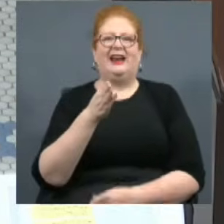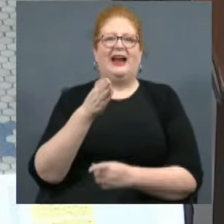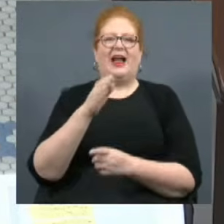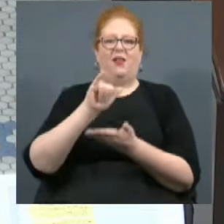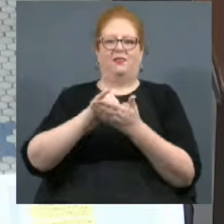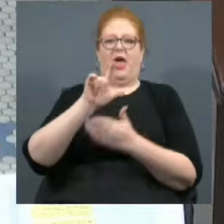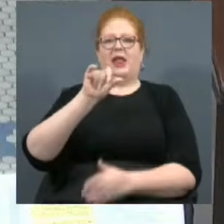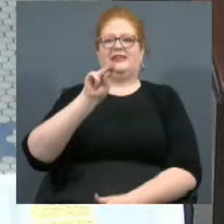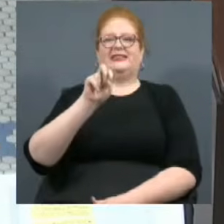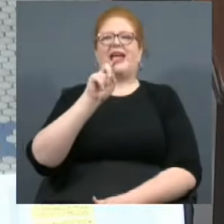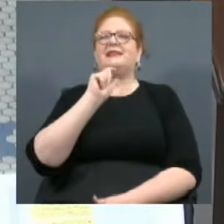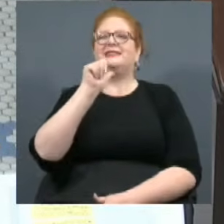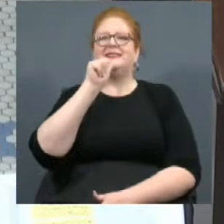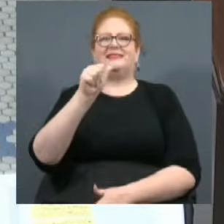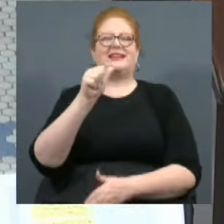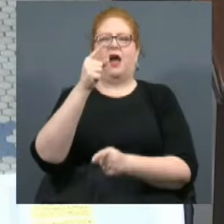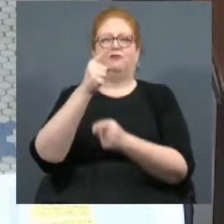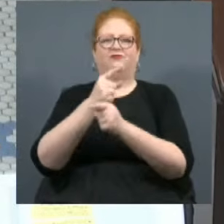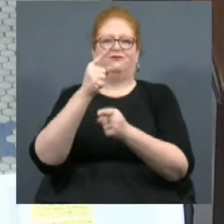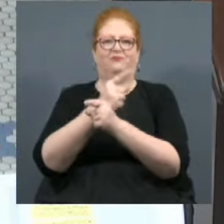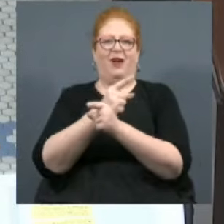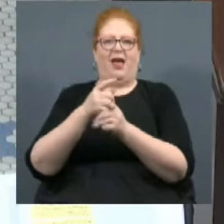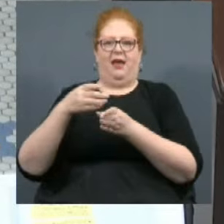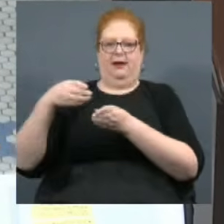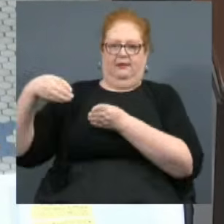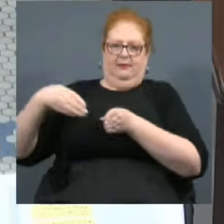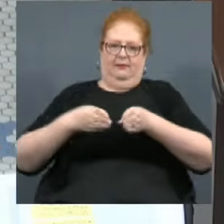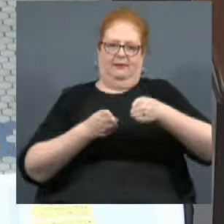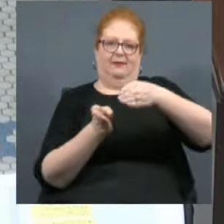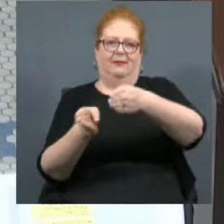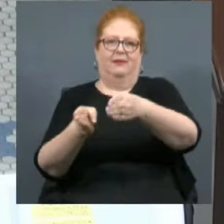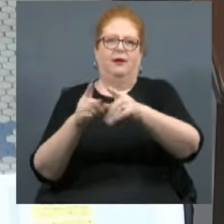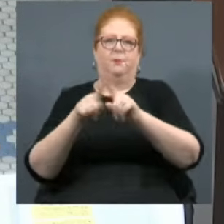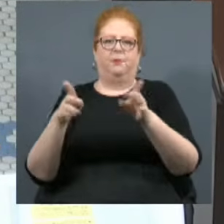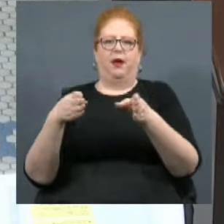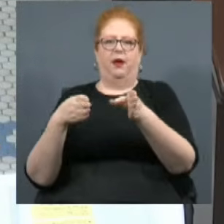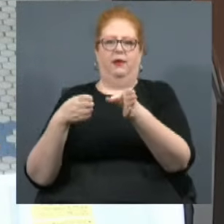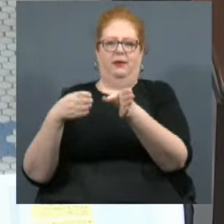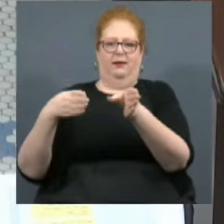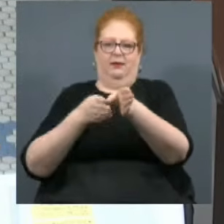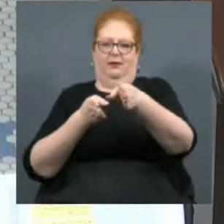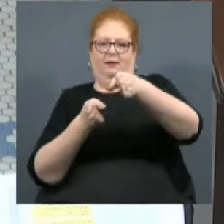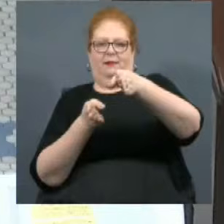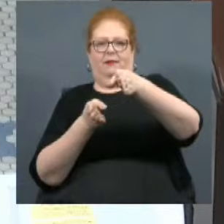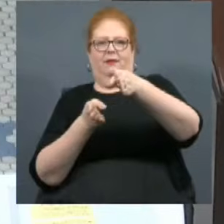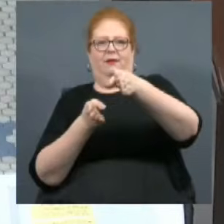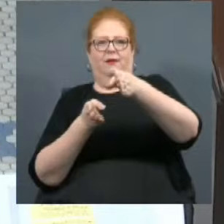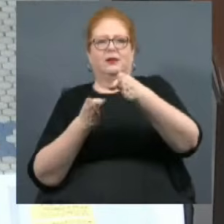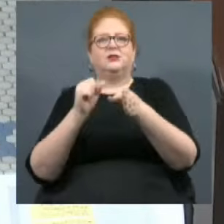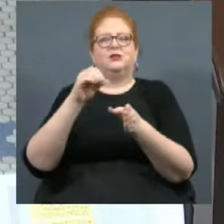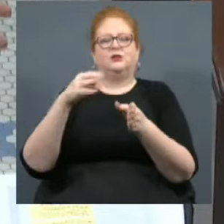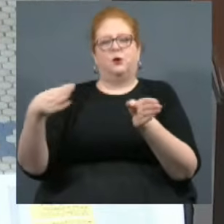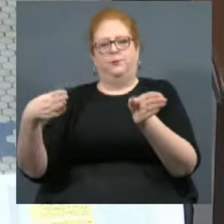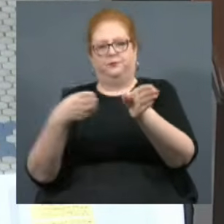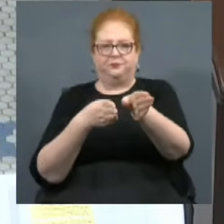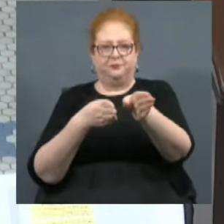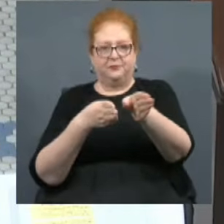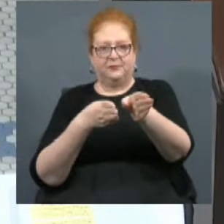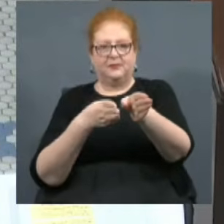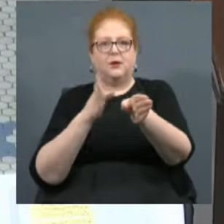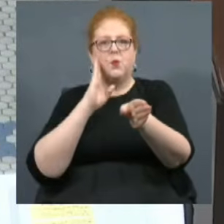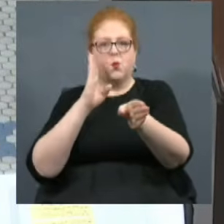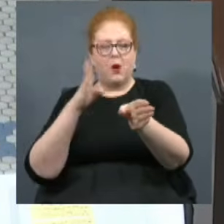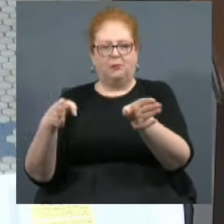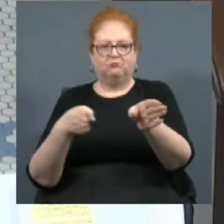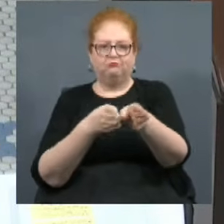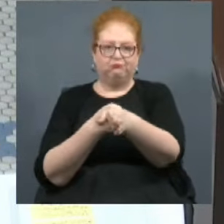intersection here. We have other things that we're planning to. There's lighting that needs to be done, which we got some